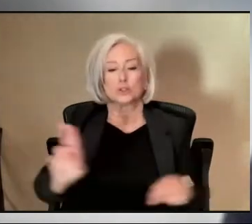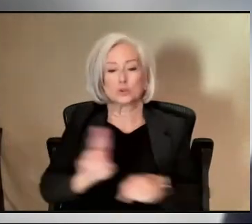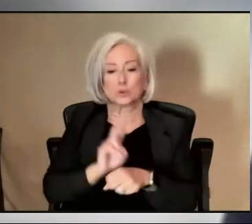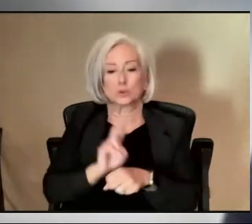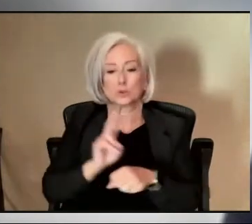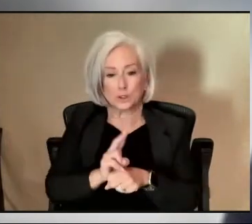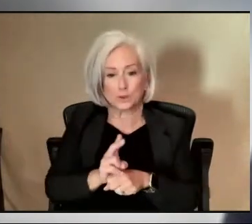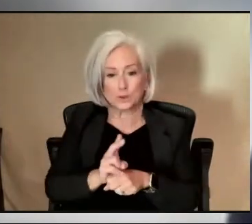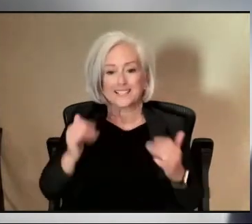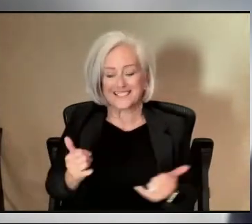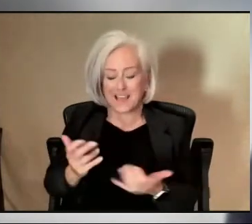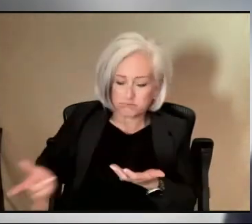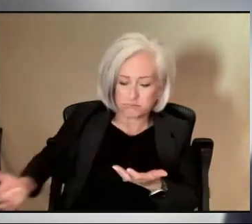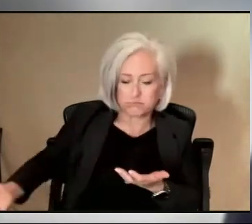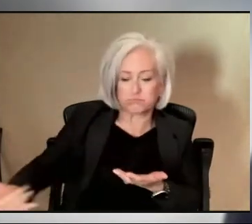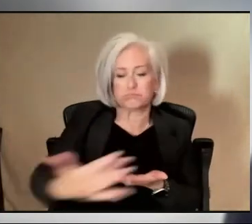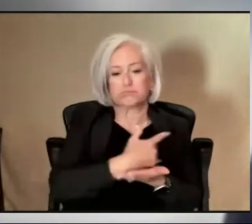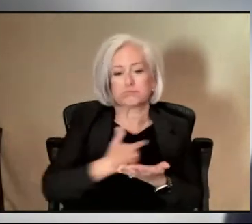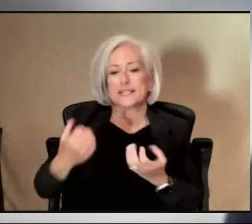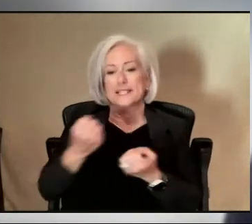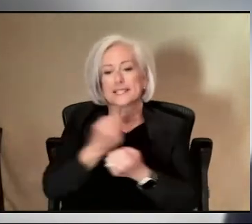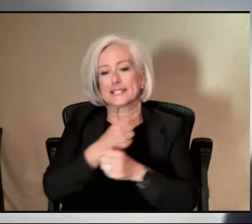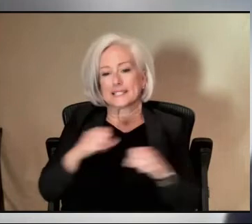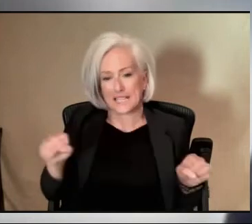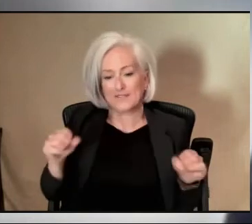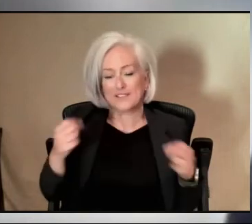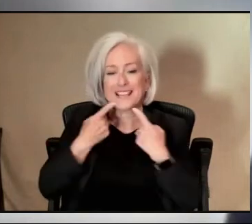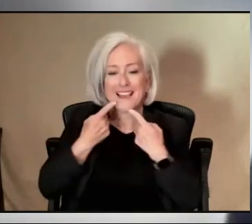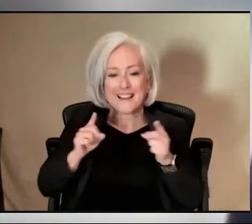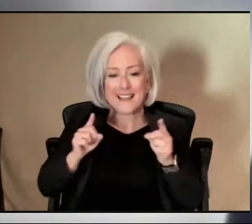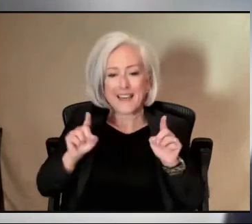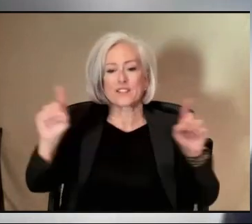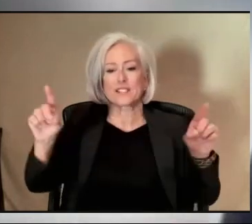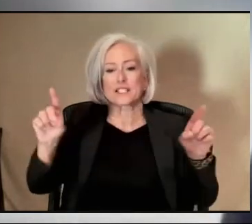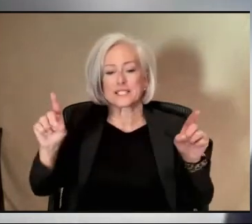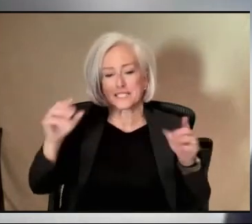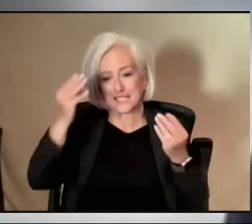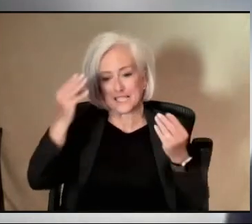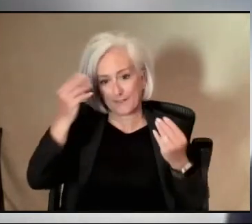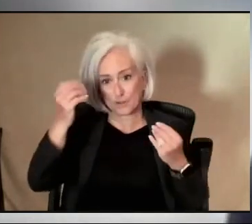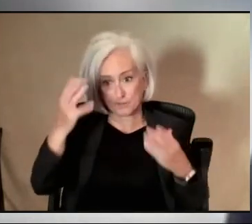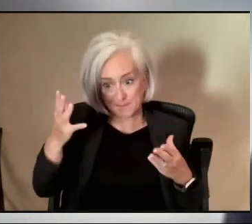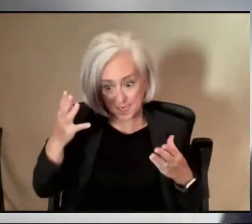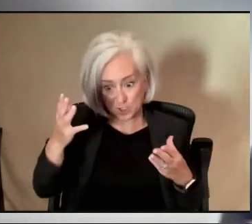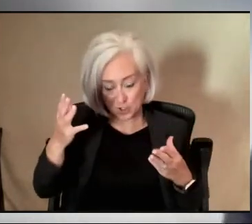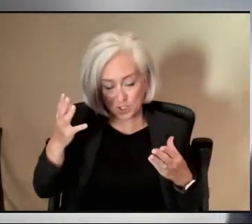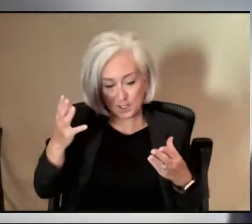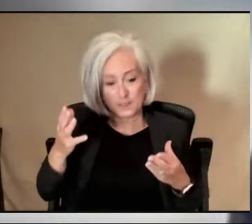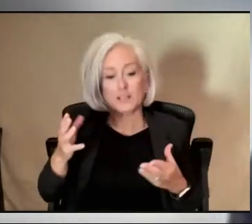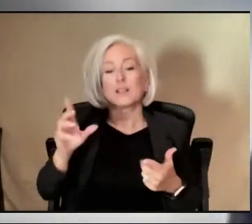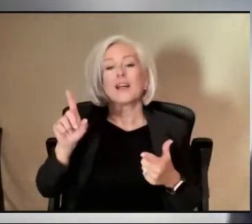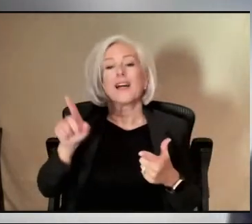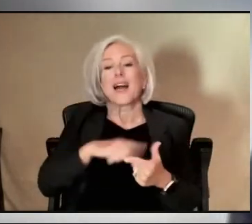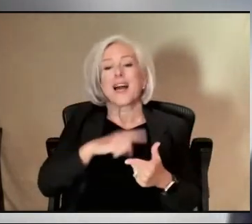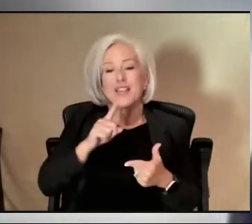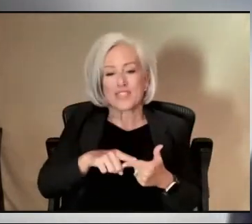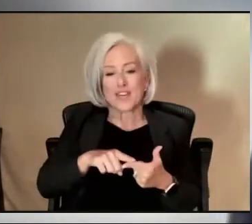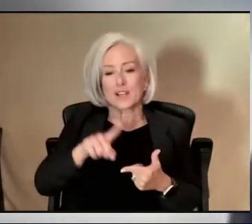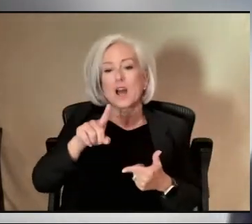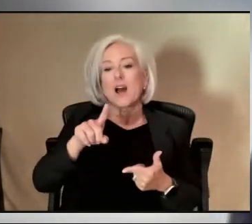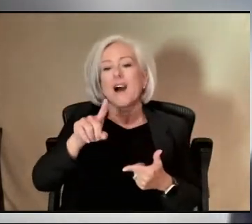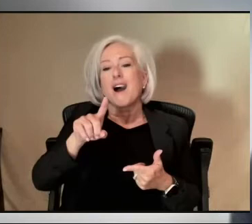and efficacy data across time and in hundreds of thousands to millions